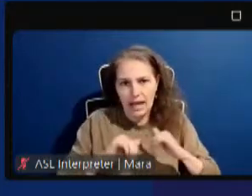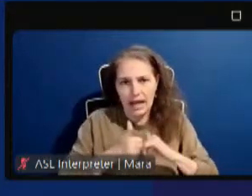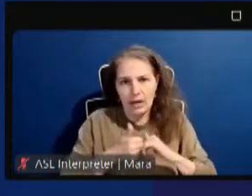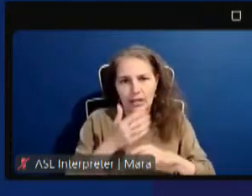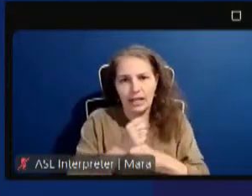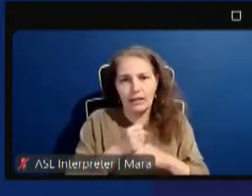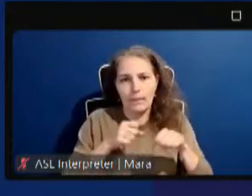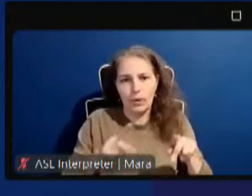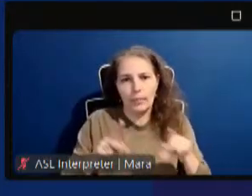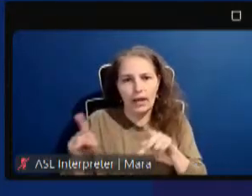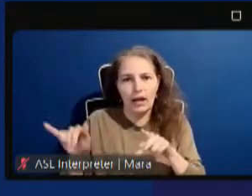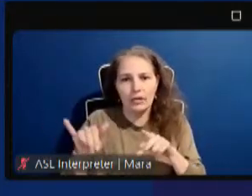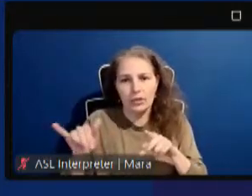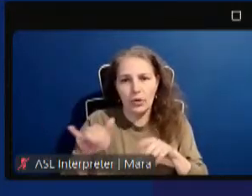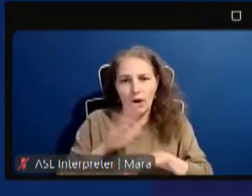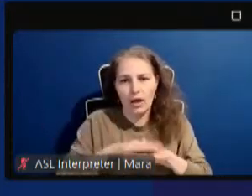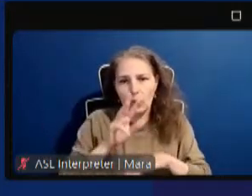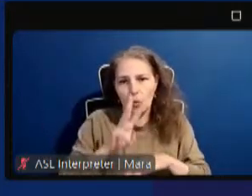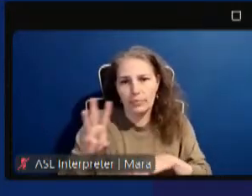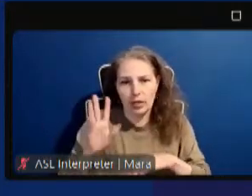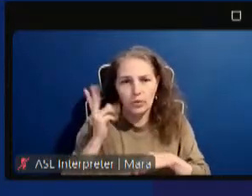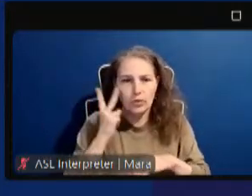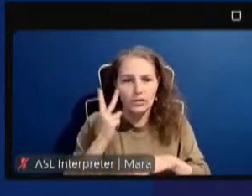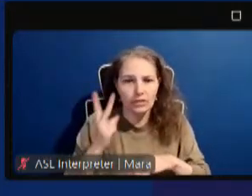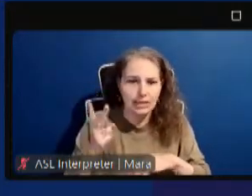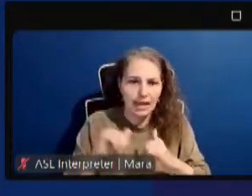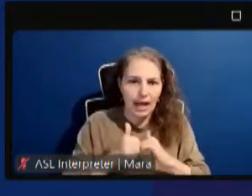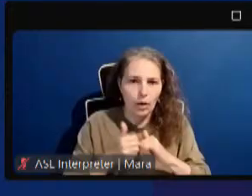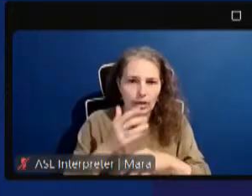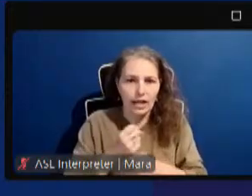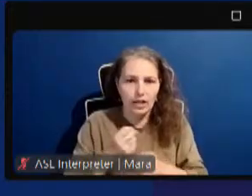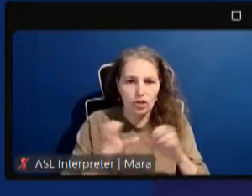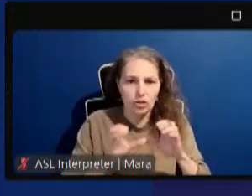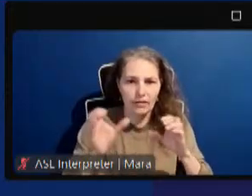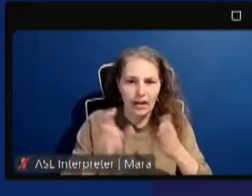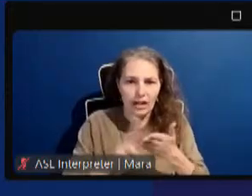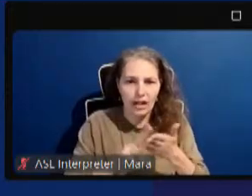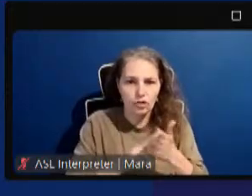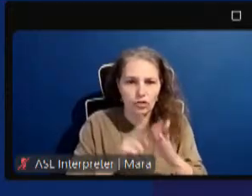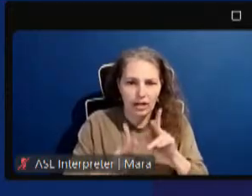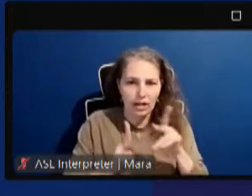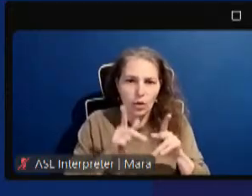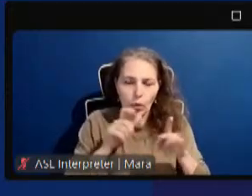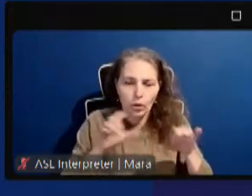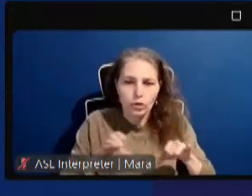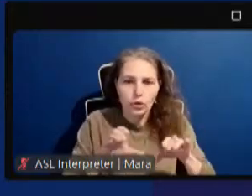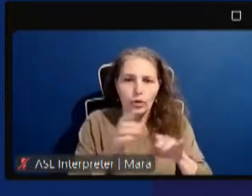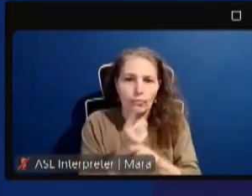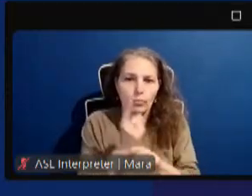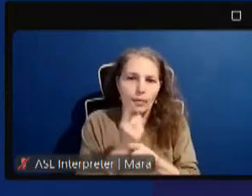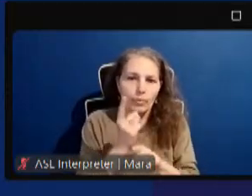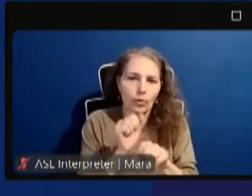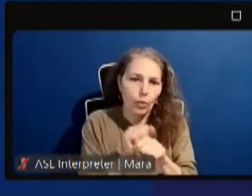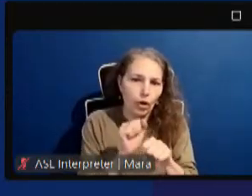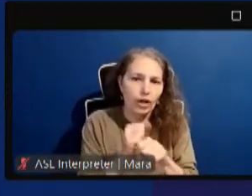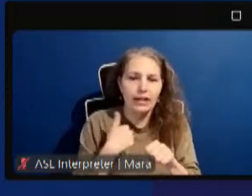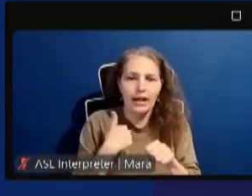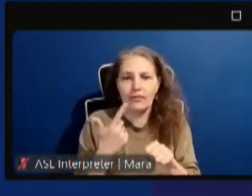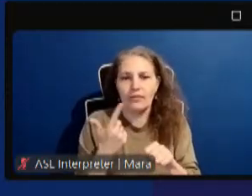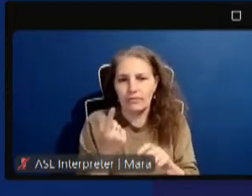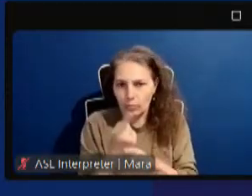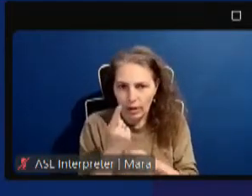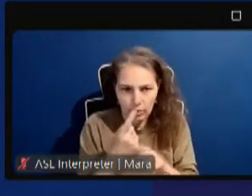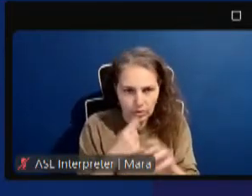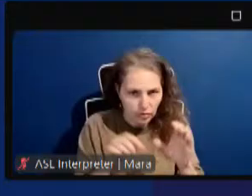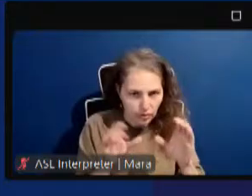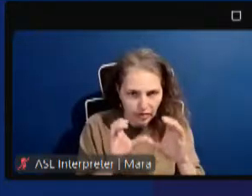how to look up certified contractors that can perform the work, that have the proper certifications through the Contractor State